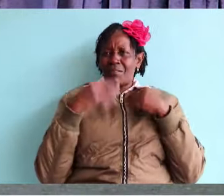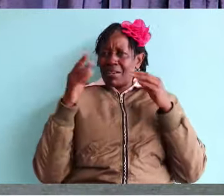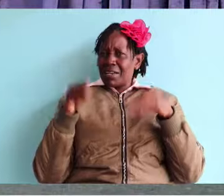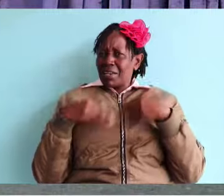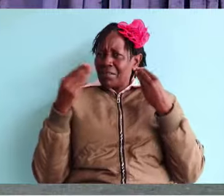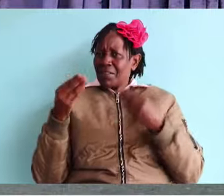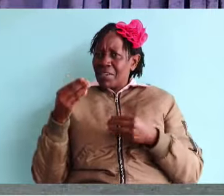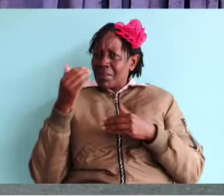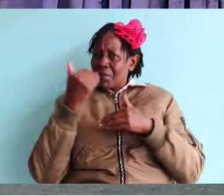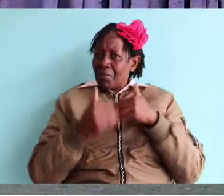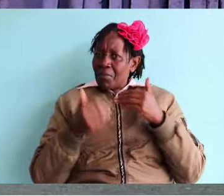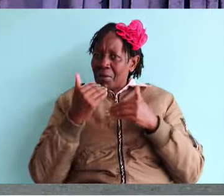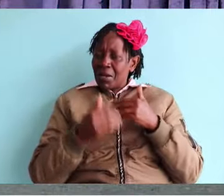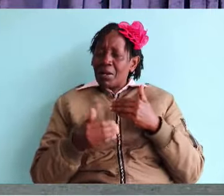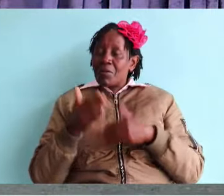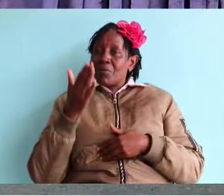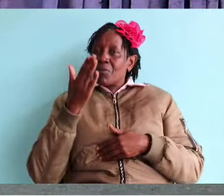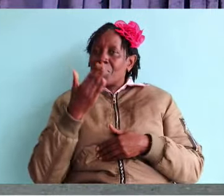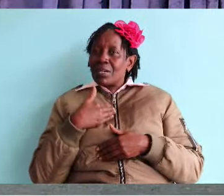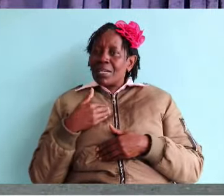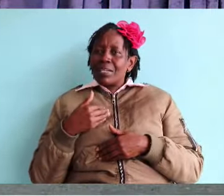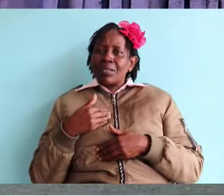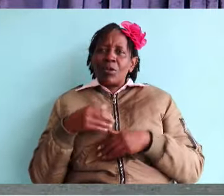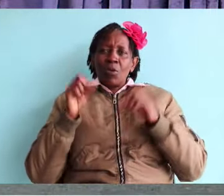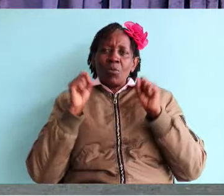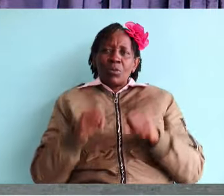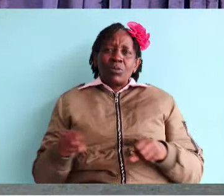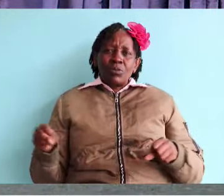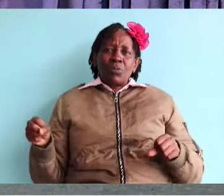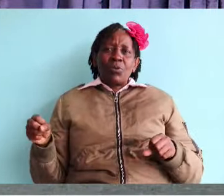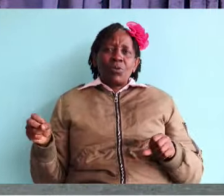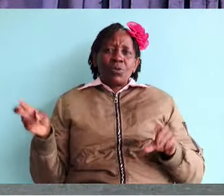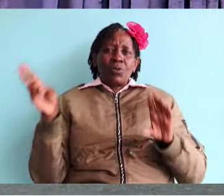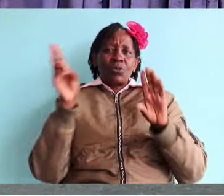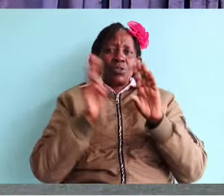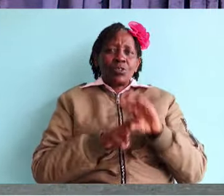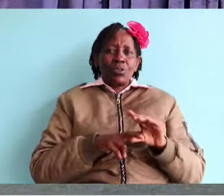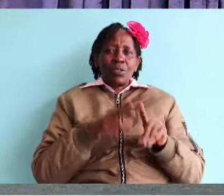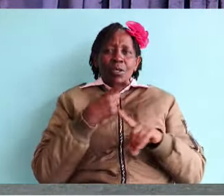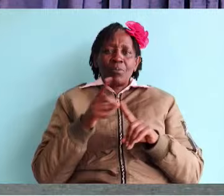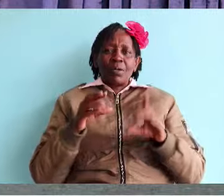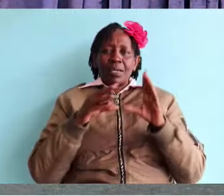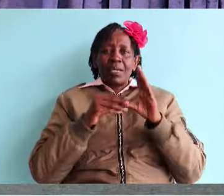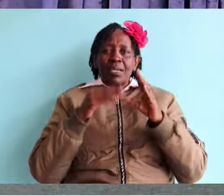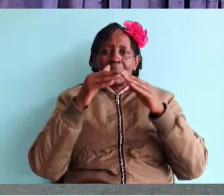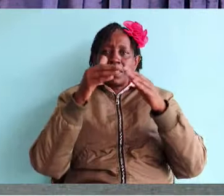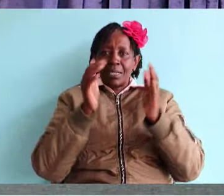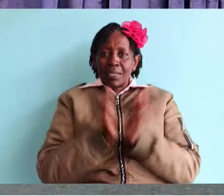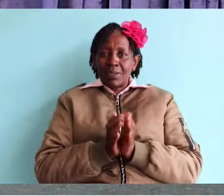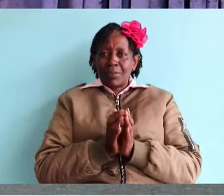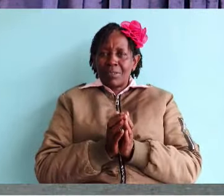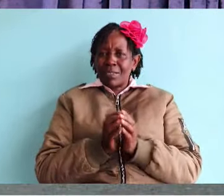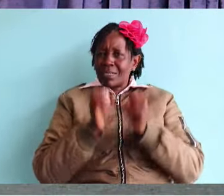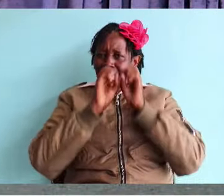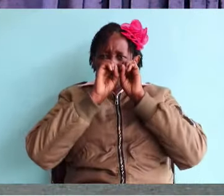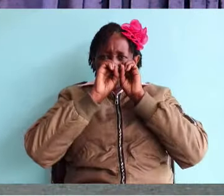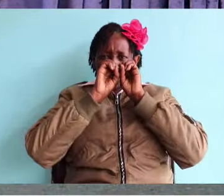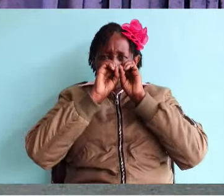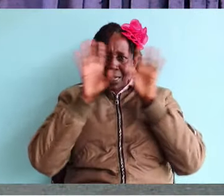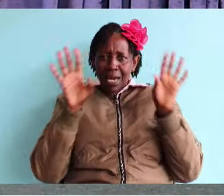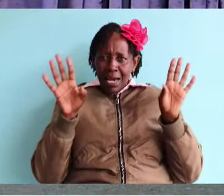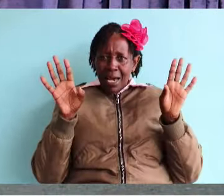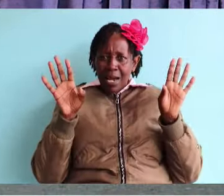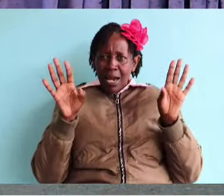they wanted to be told, can you also join us? But Gideon was very clear that God had appointed